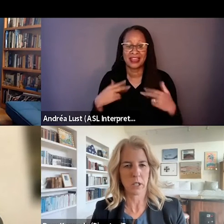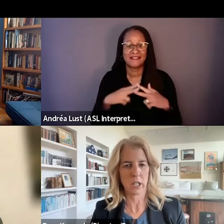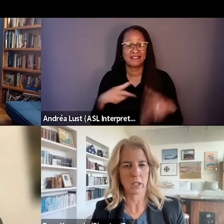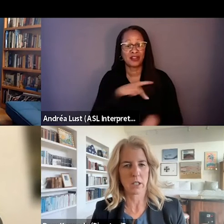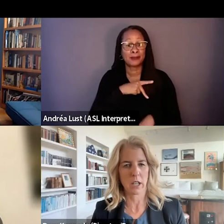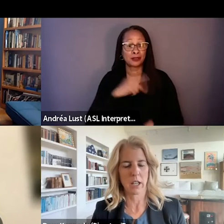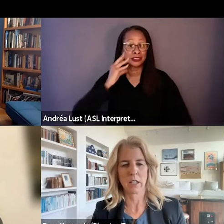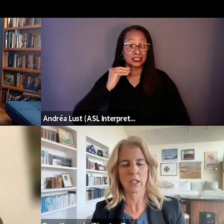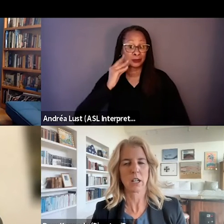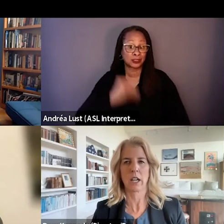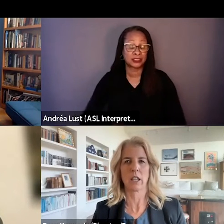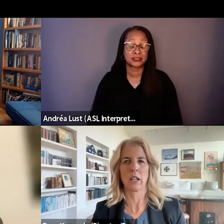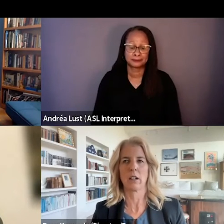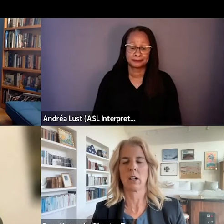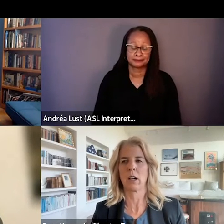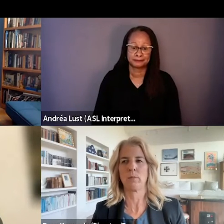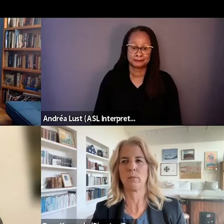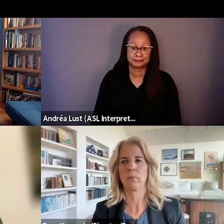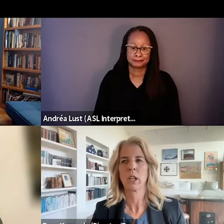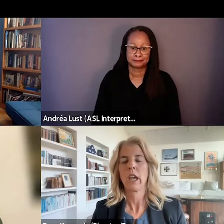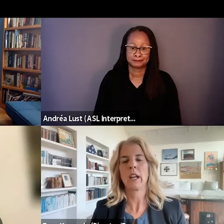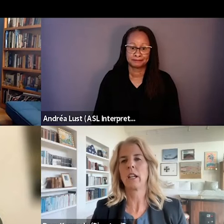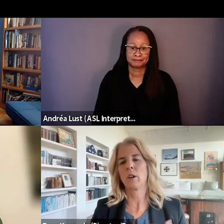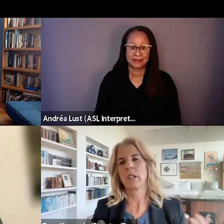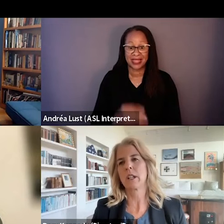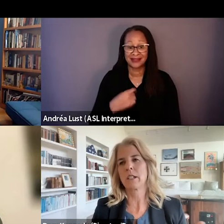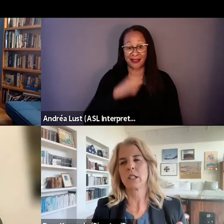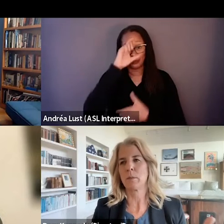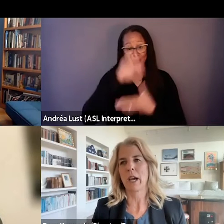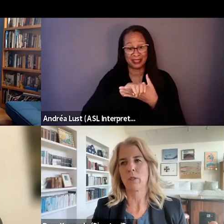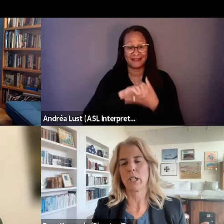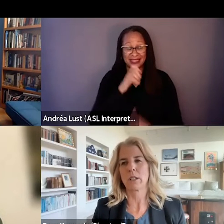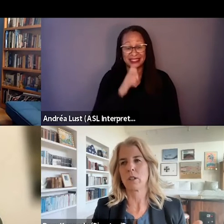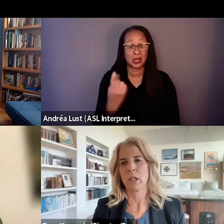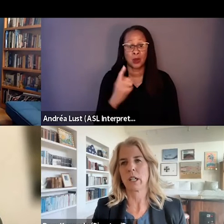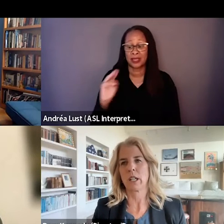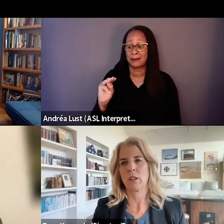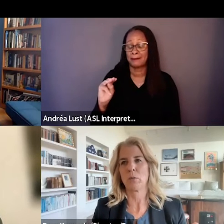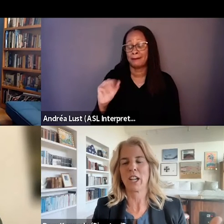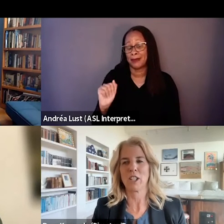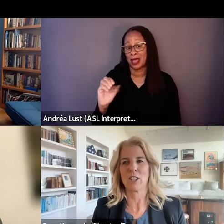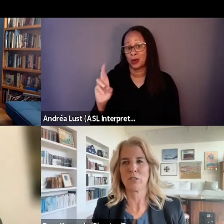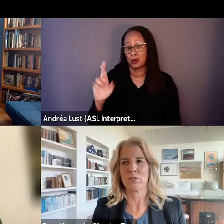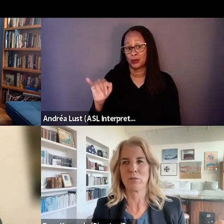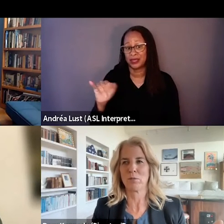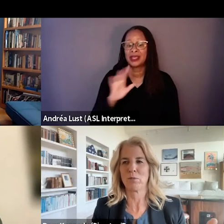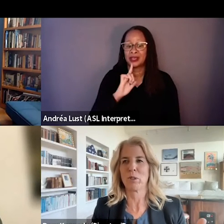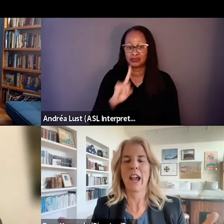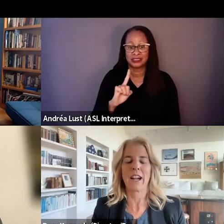personal experience. And I think, and you know, it's not just the Maoris, it's really the range